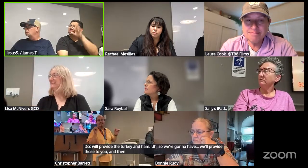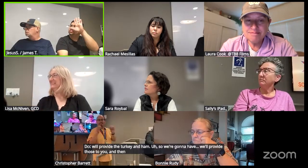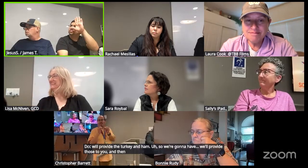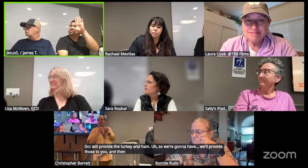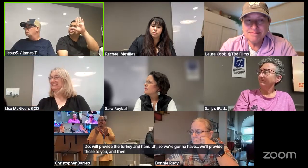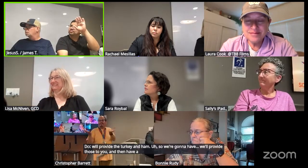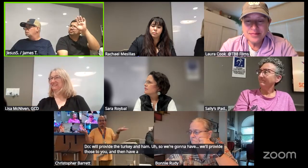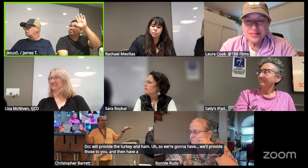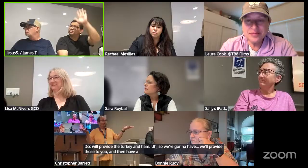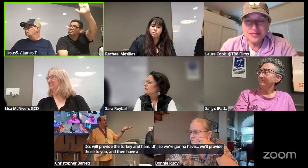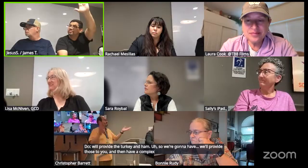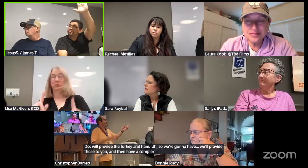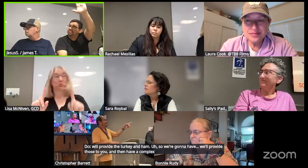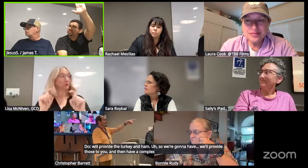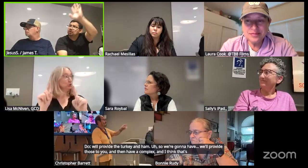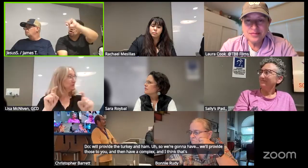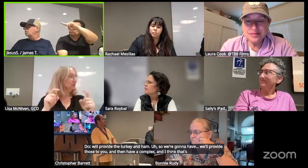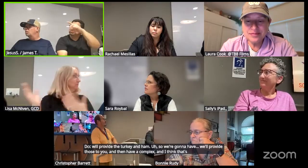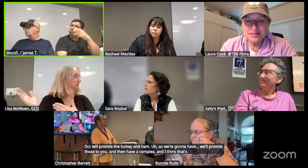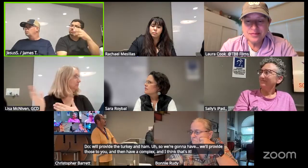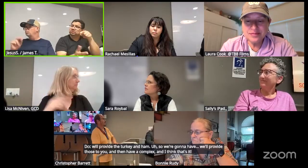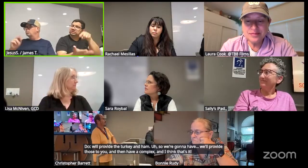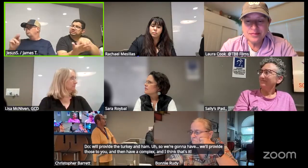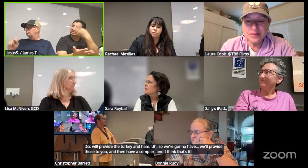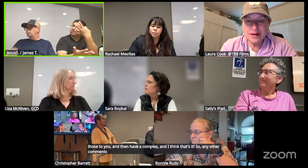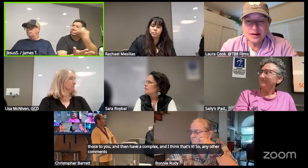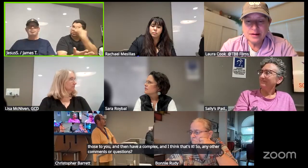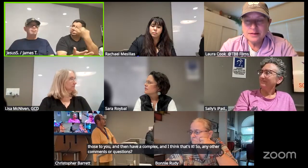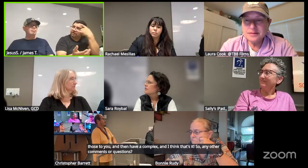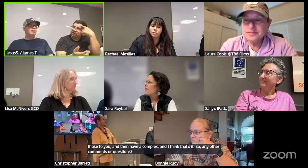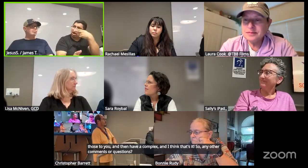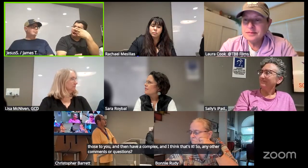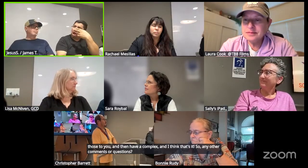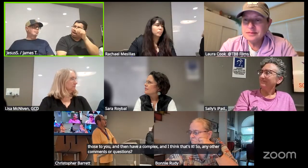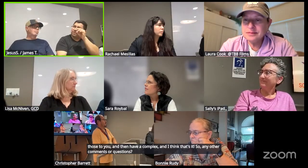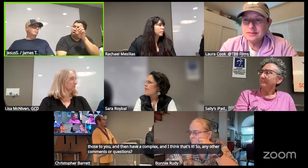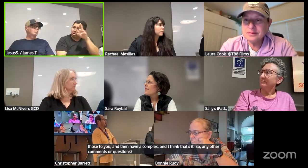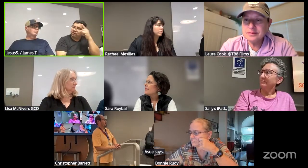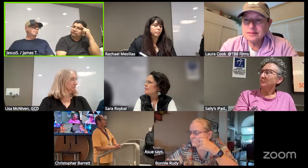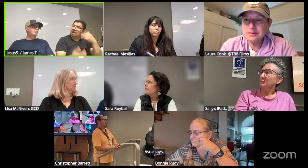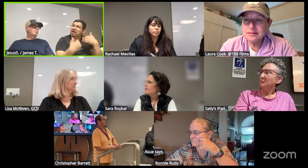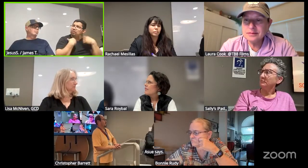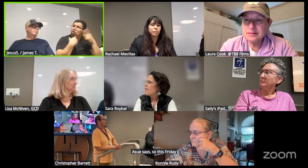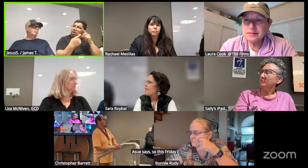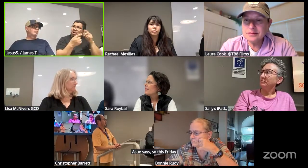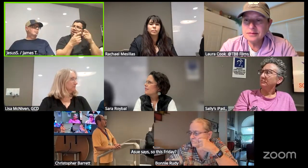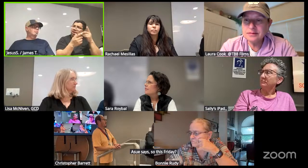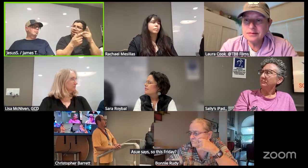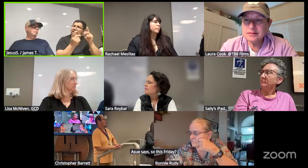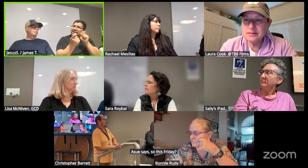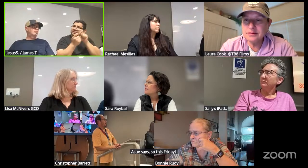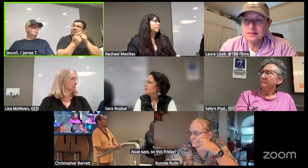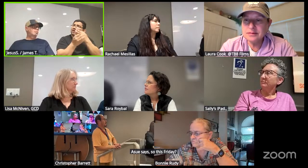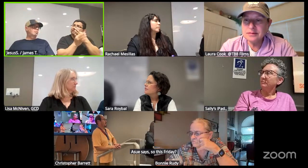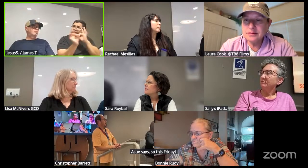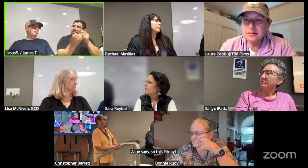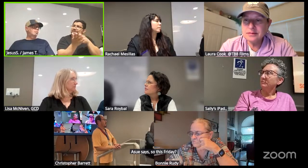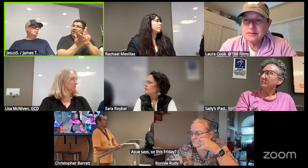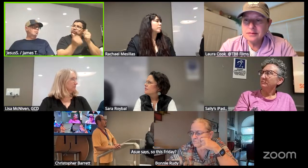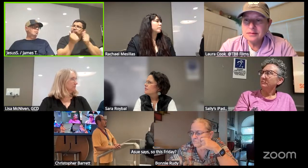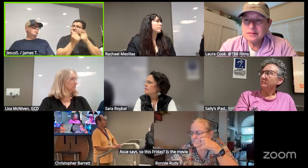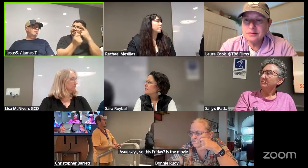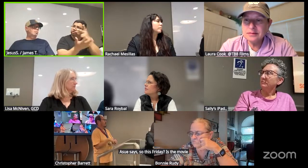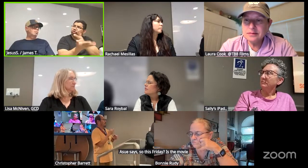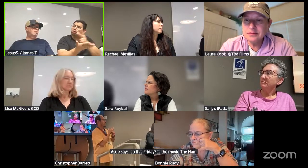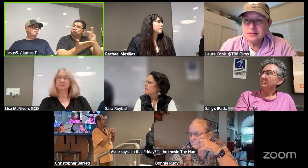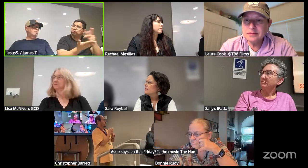I think that's it. Are there any other comments or questions? Jesus says, so this Friday is the movie The